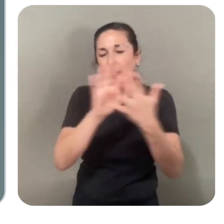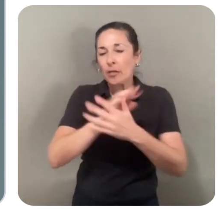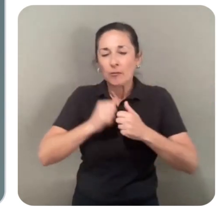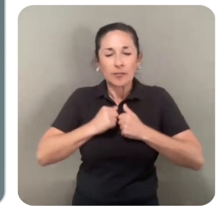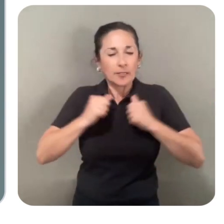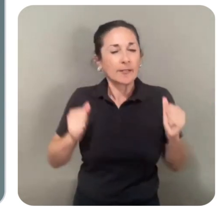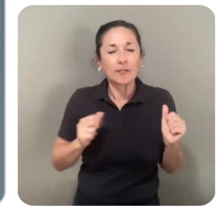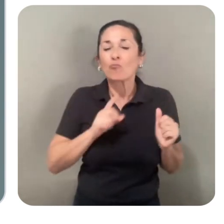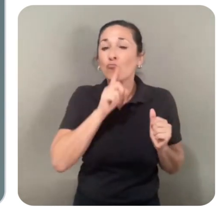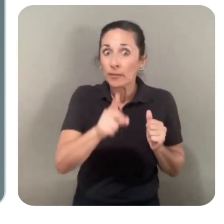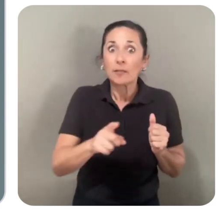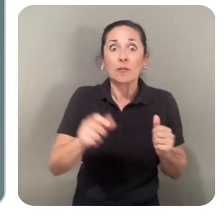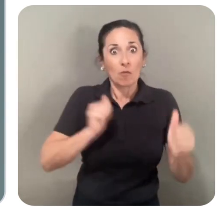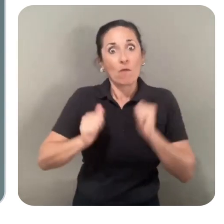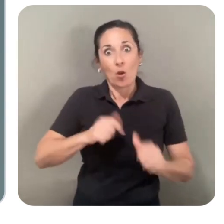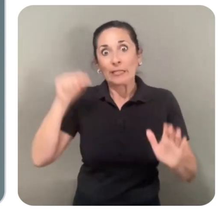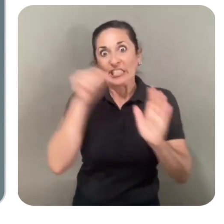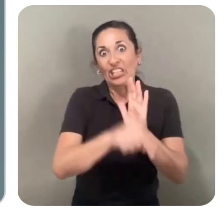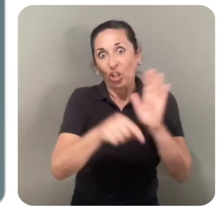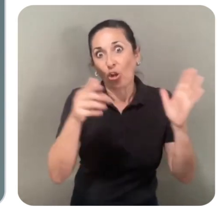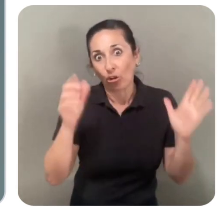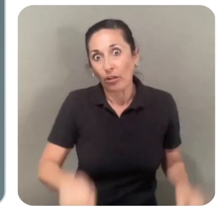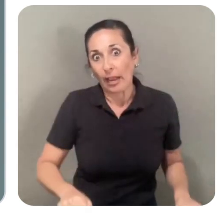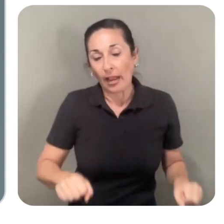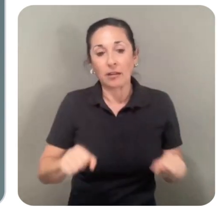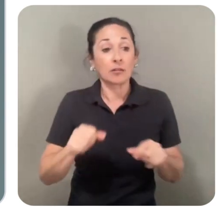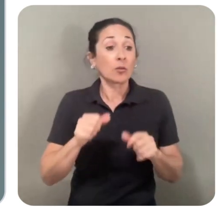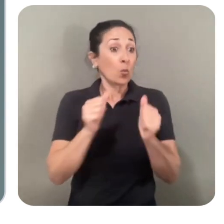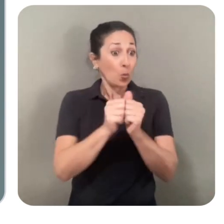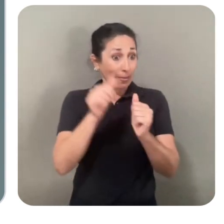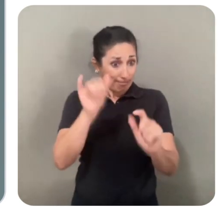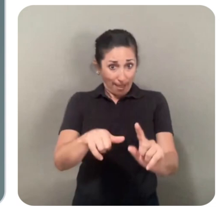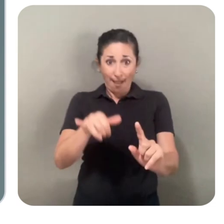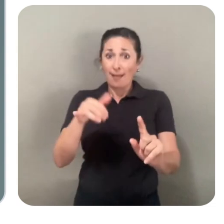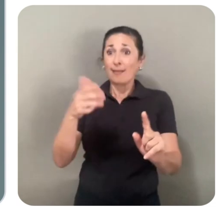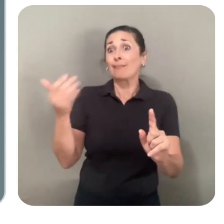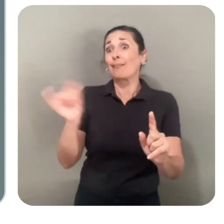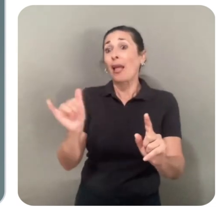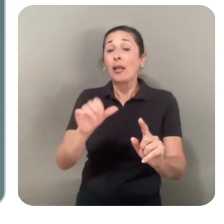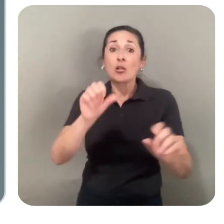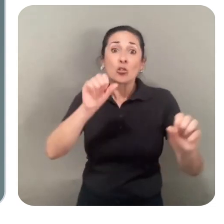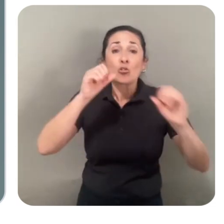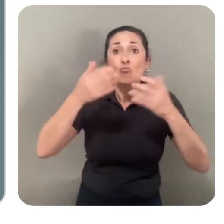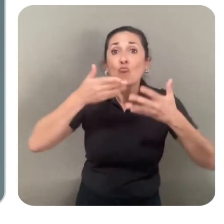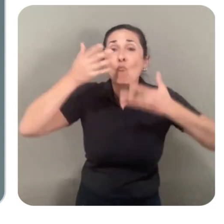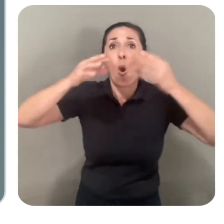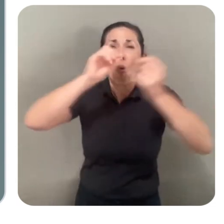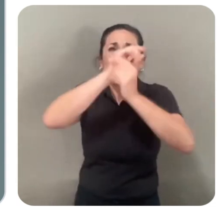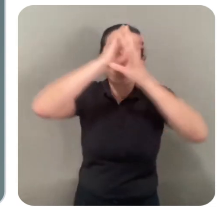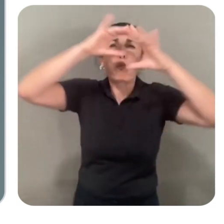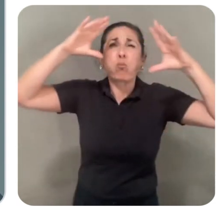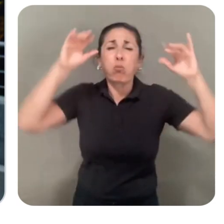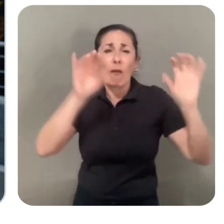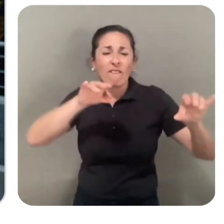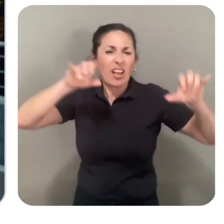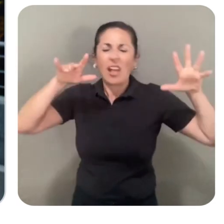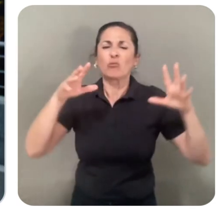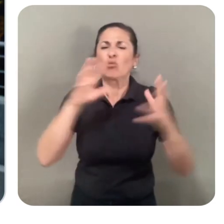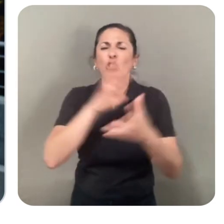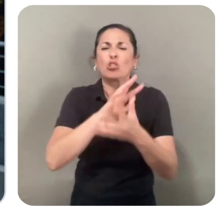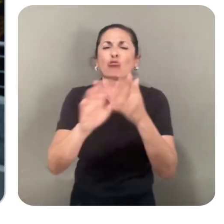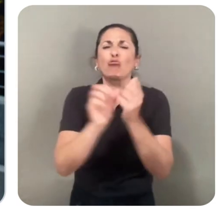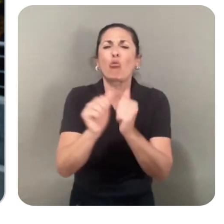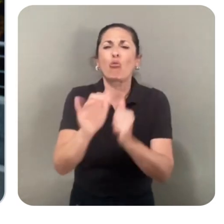big performance killer. Large particles with transparency, like smoke effects, will destroy your performance.